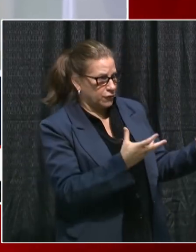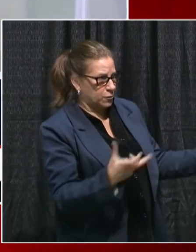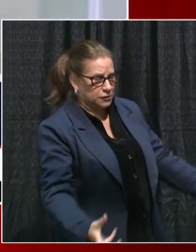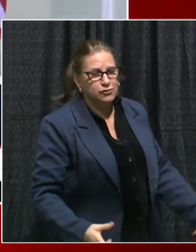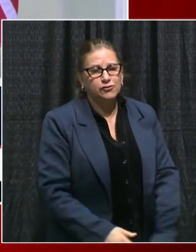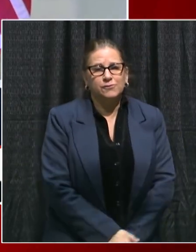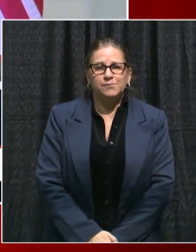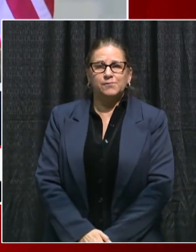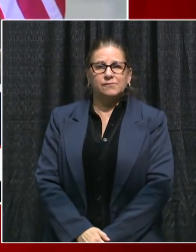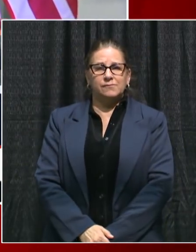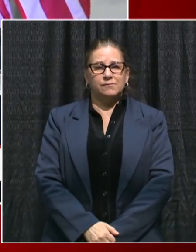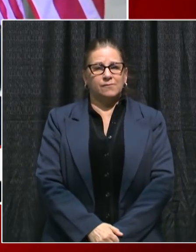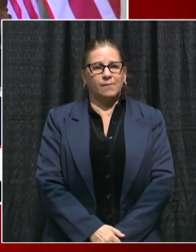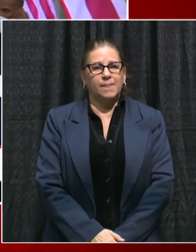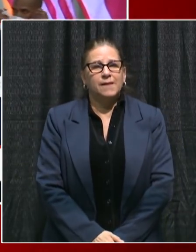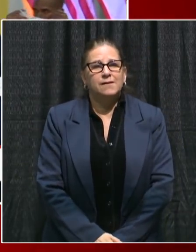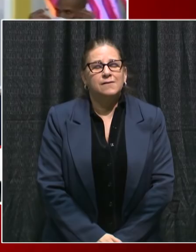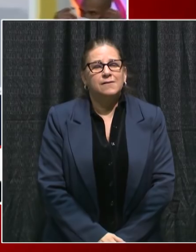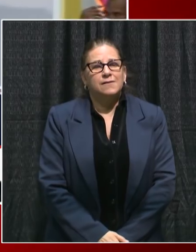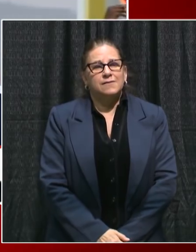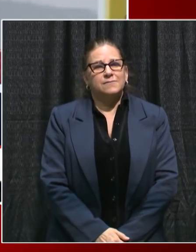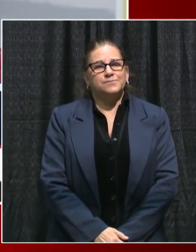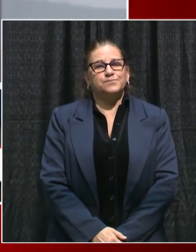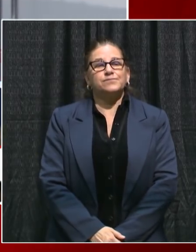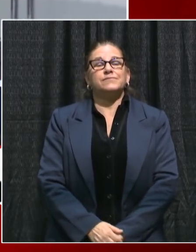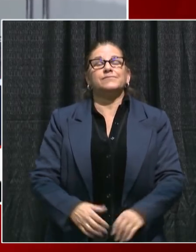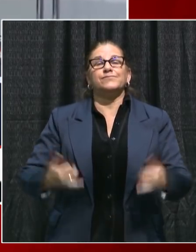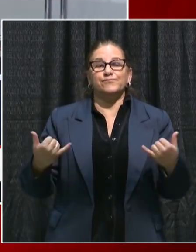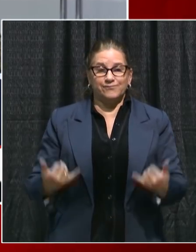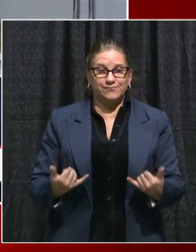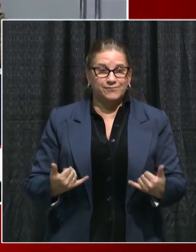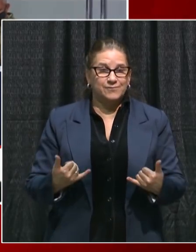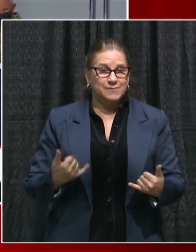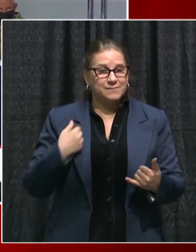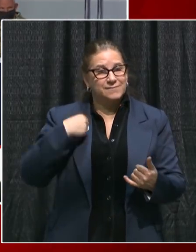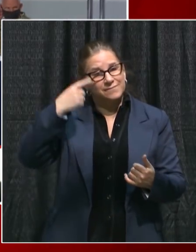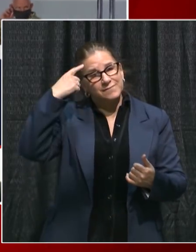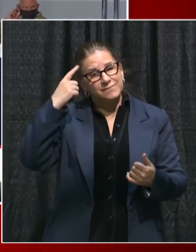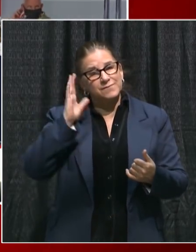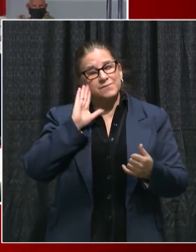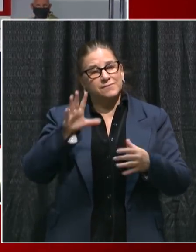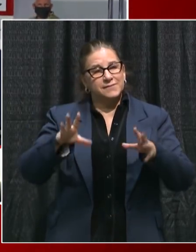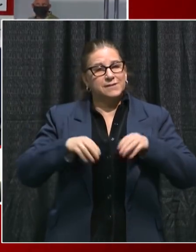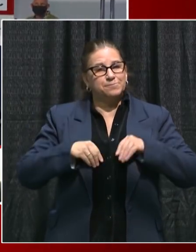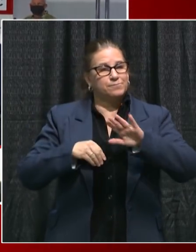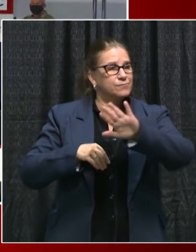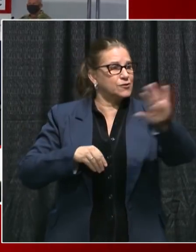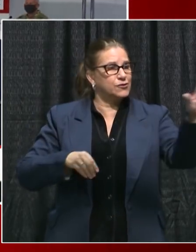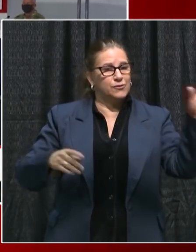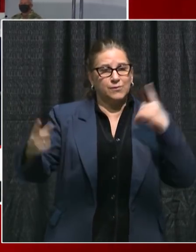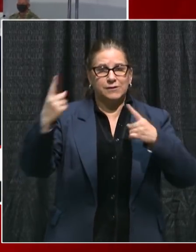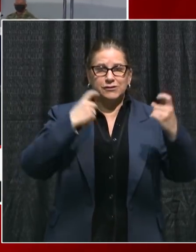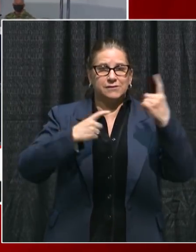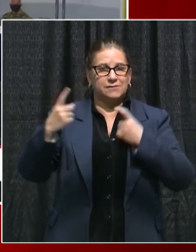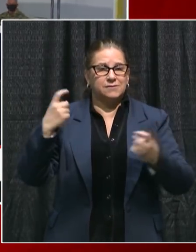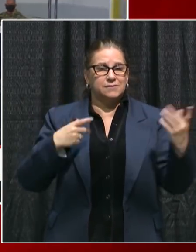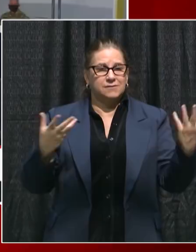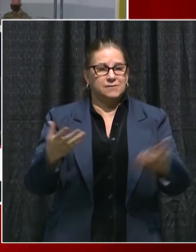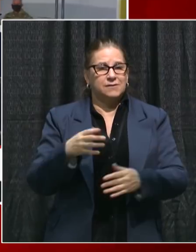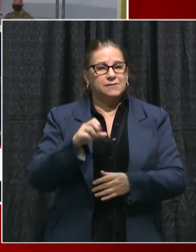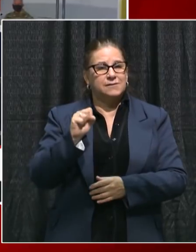I think that we will entertain your questions. Questions? Questions, Sam?